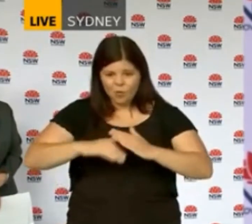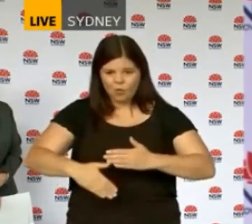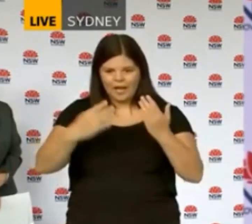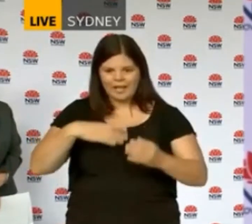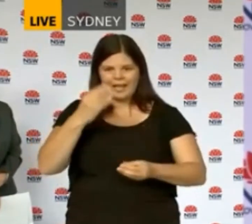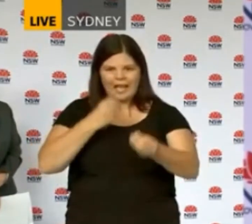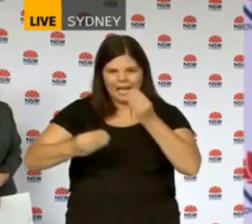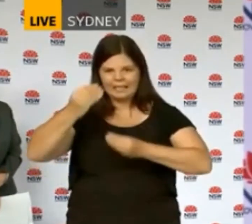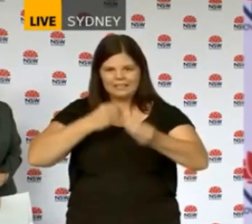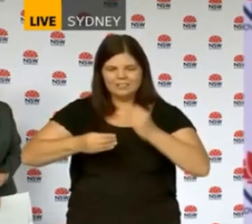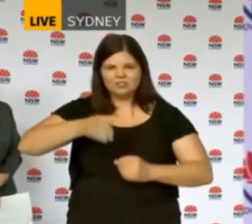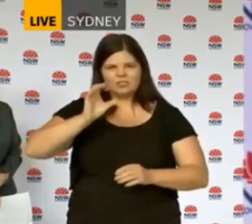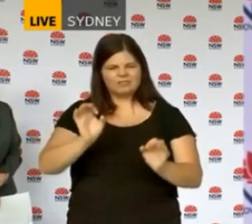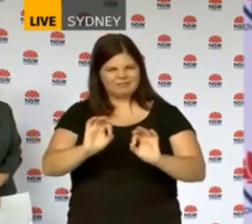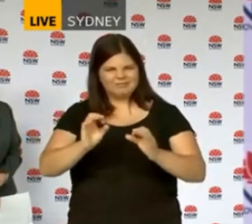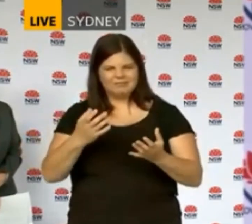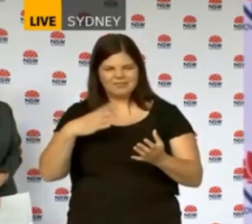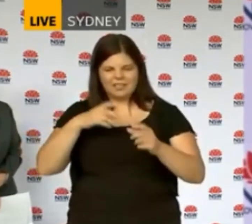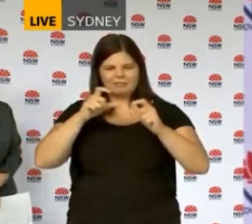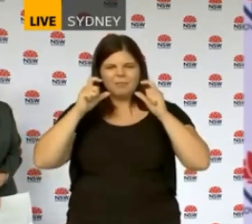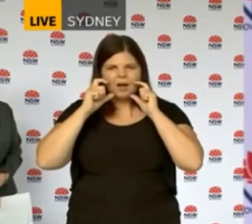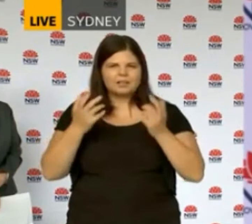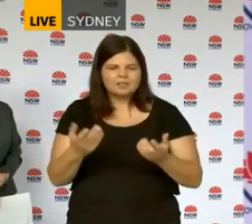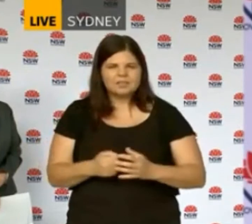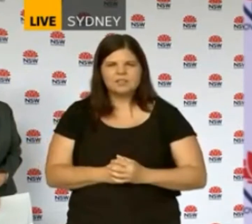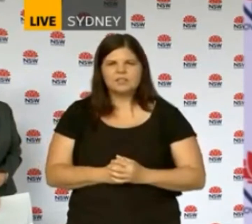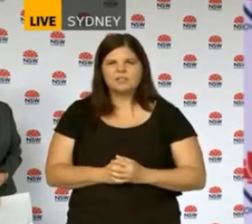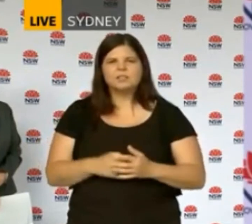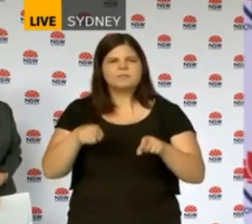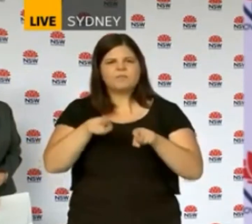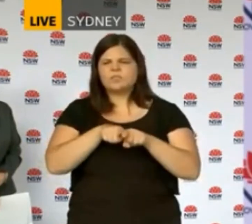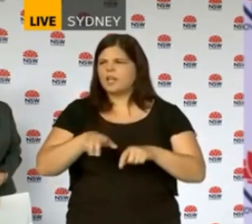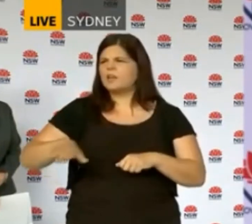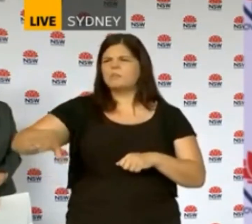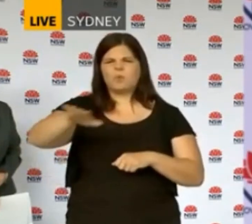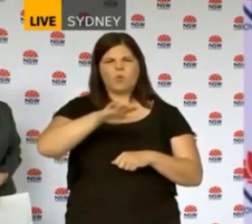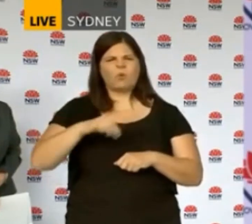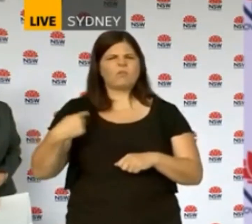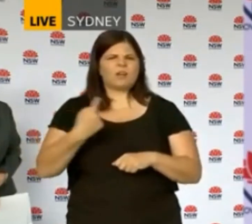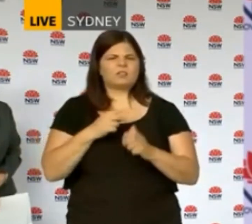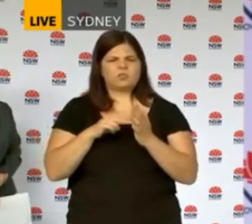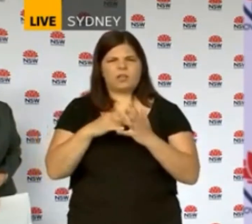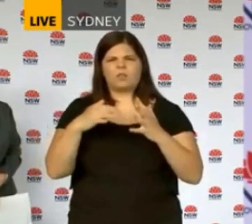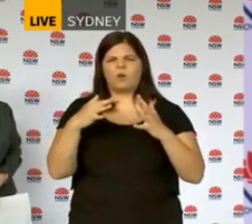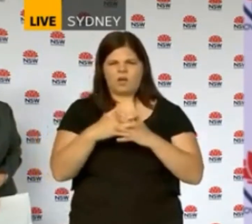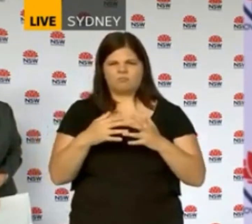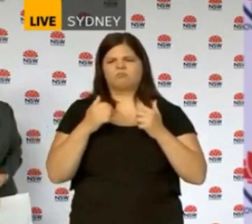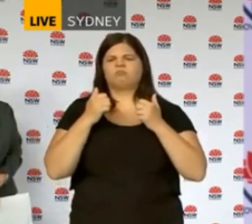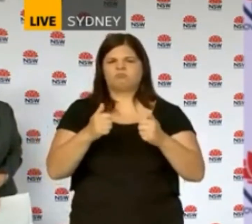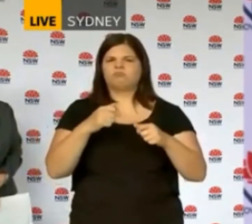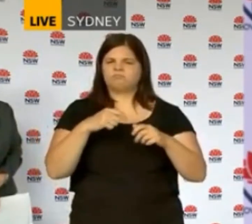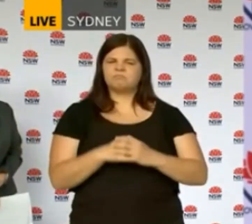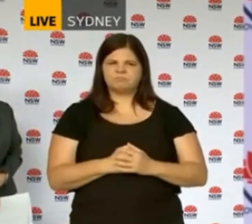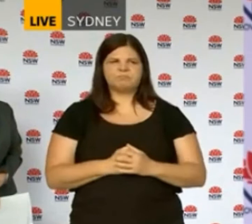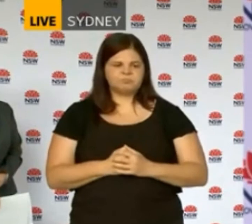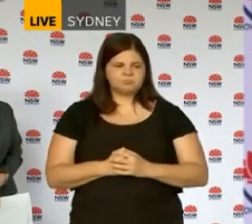do it sensibly and carefully, and do what everybody else in New South Wales has been doing, and that is making sure that as a state, as a community, we have addressed and will continue